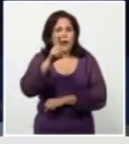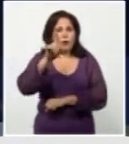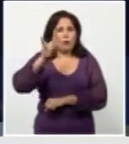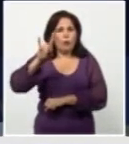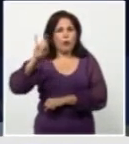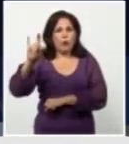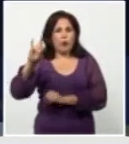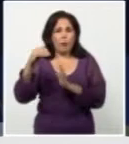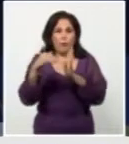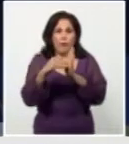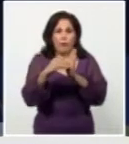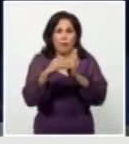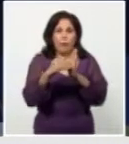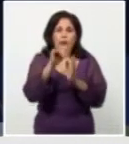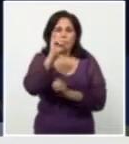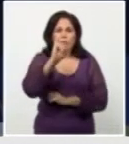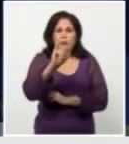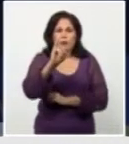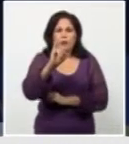Chile with